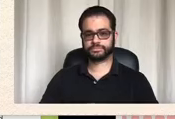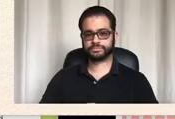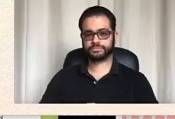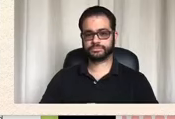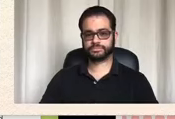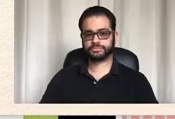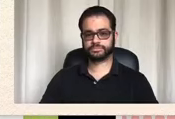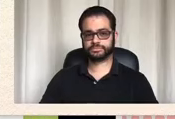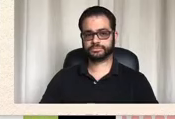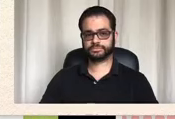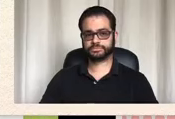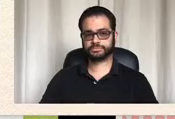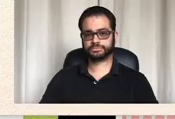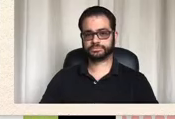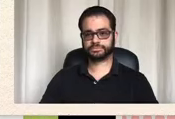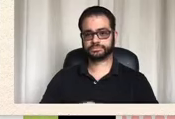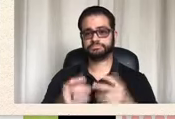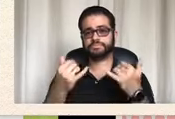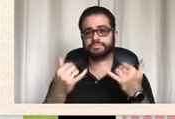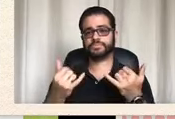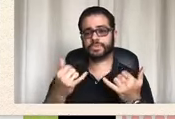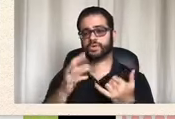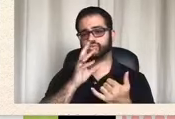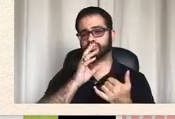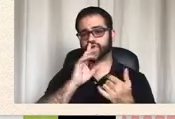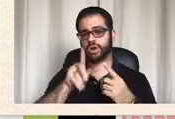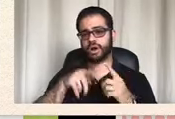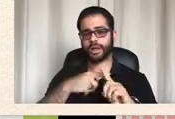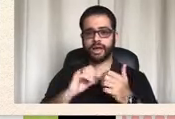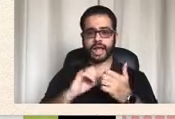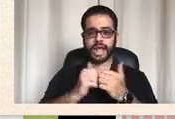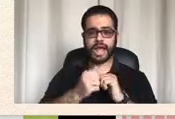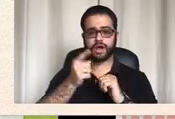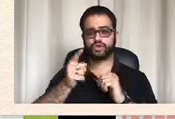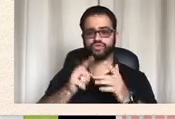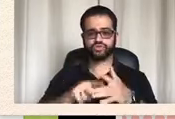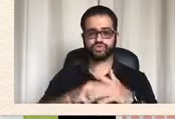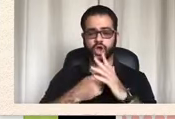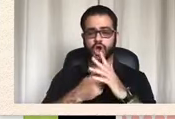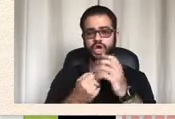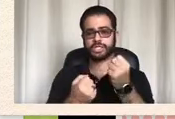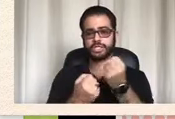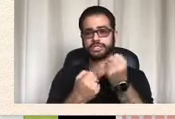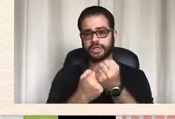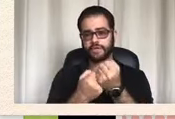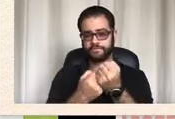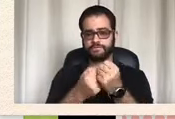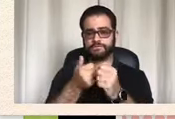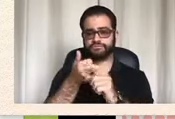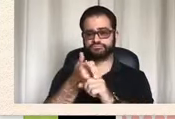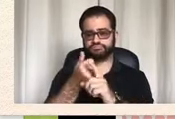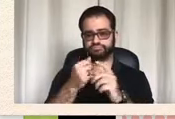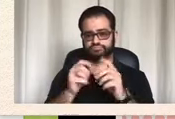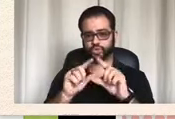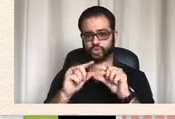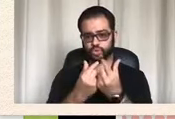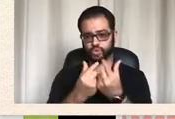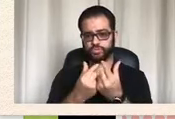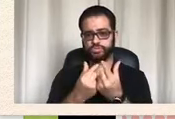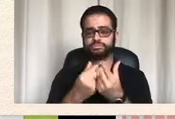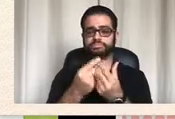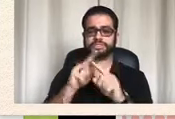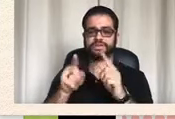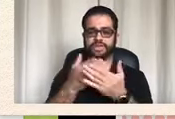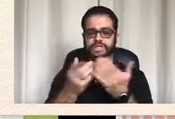now we're going to talk about how you start a self-advocacy group and the things that you need to do that.